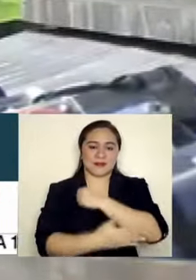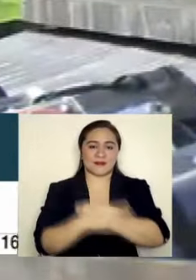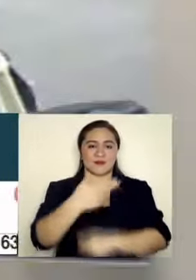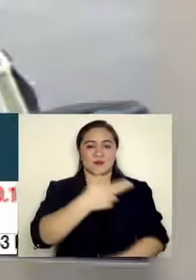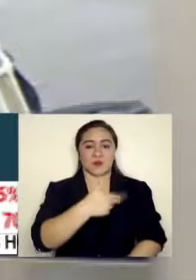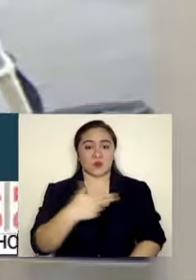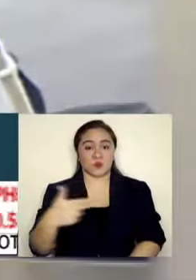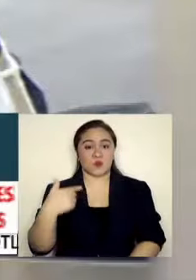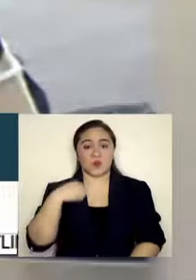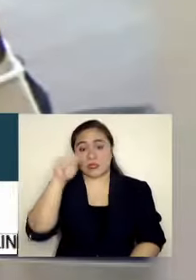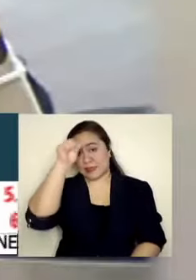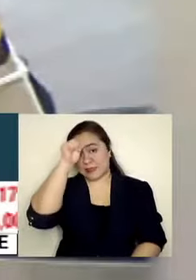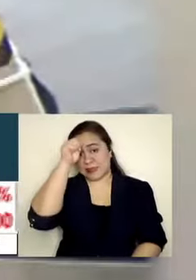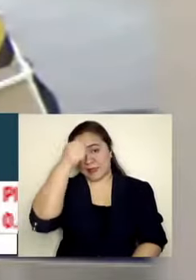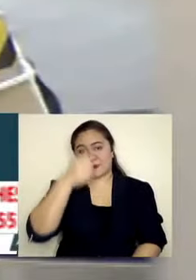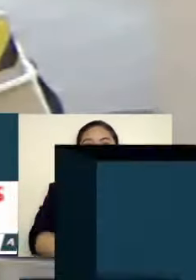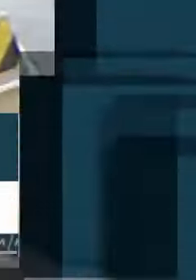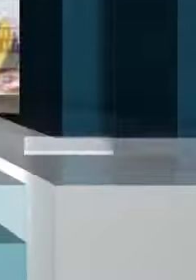India.